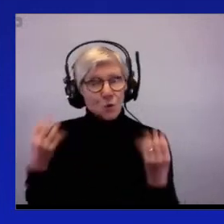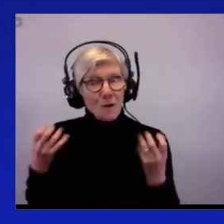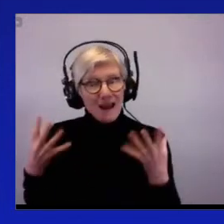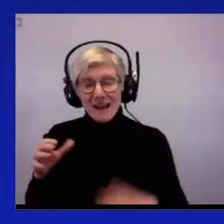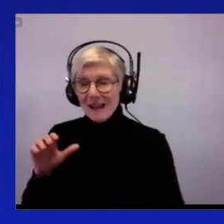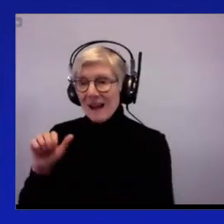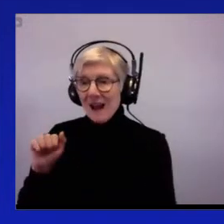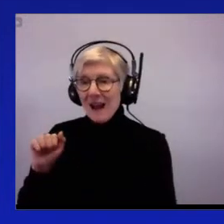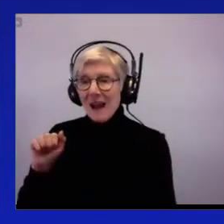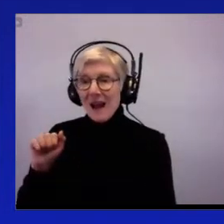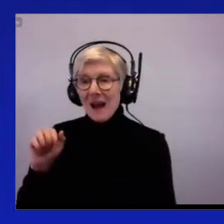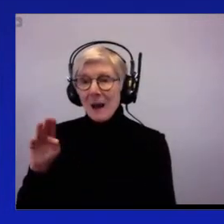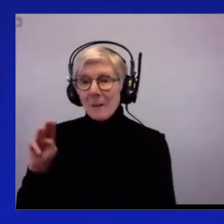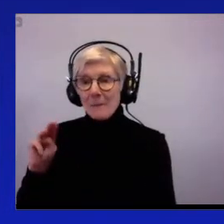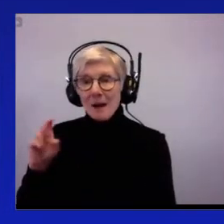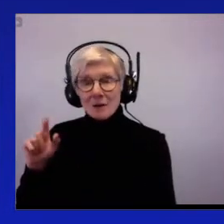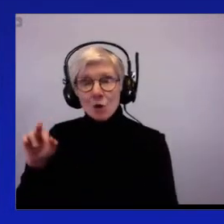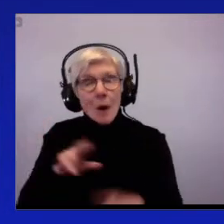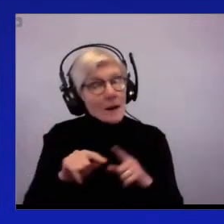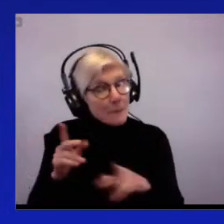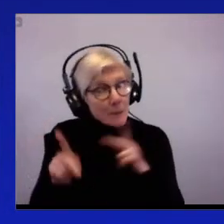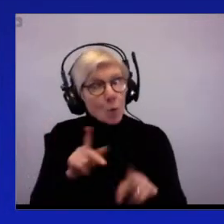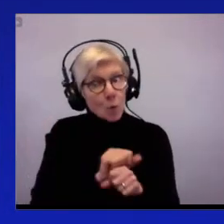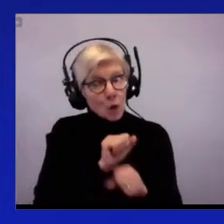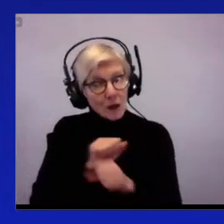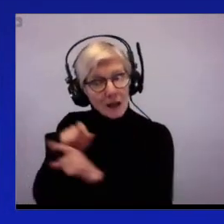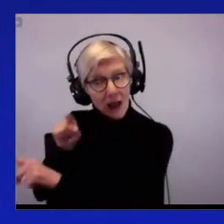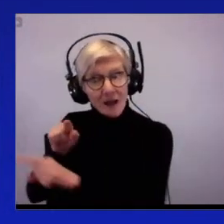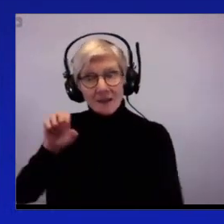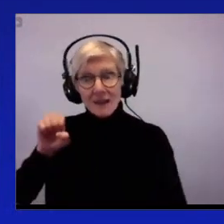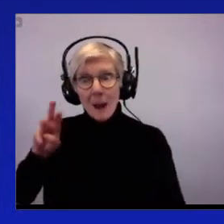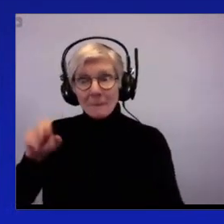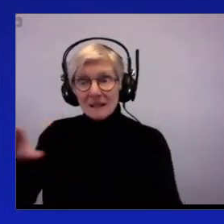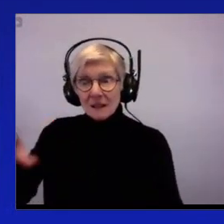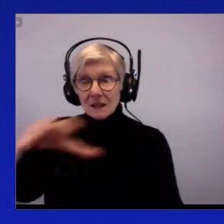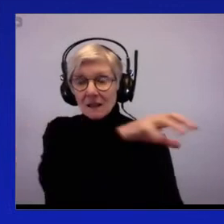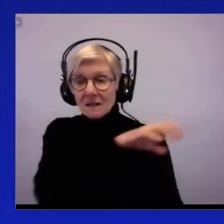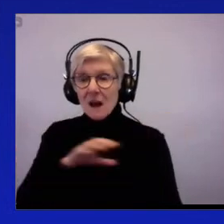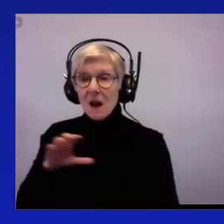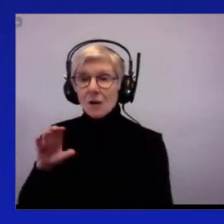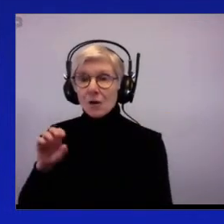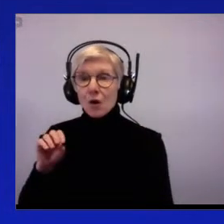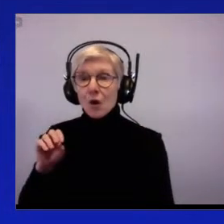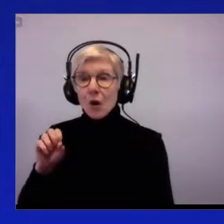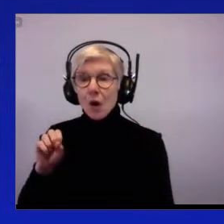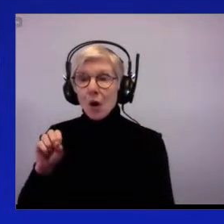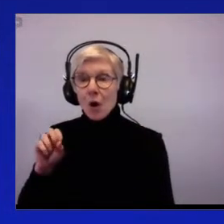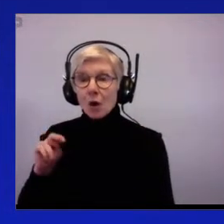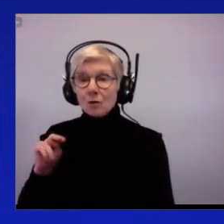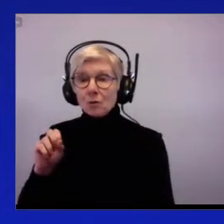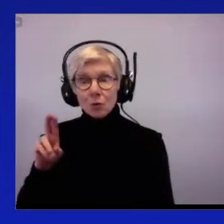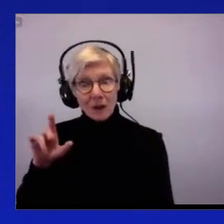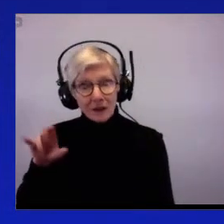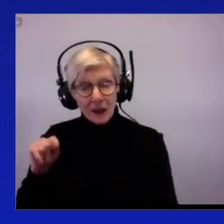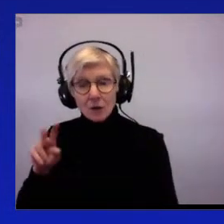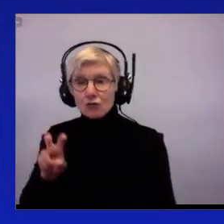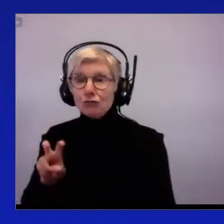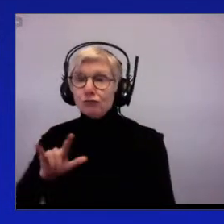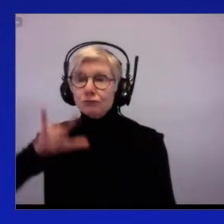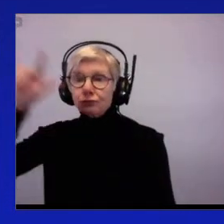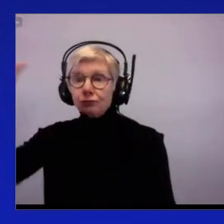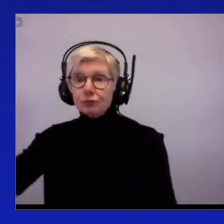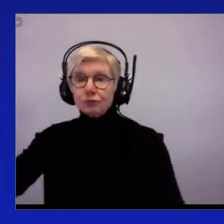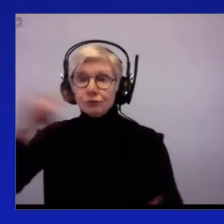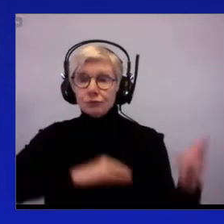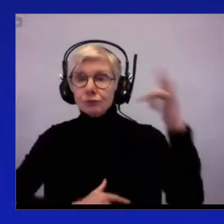local staff that work in embassies, with consulates that travel out of country? So can we